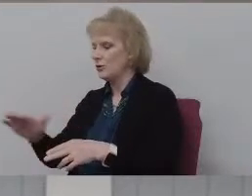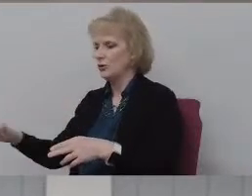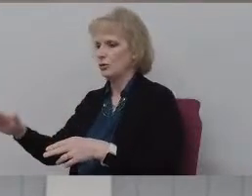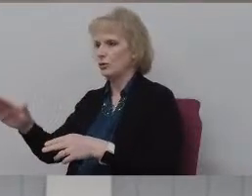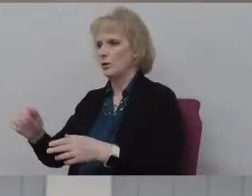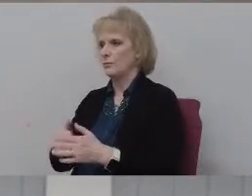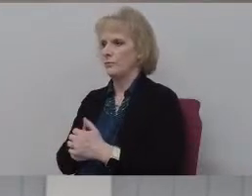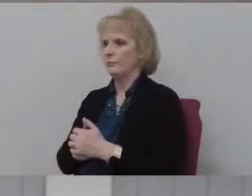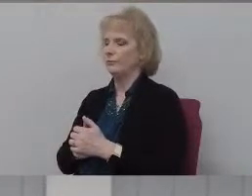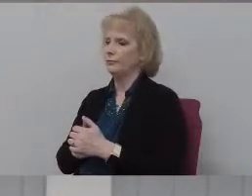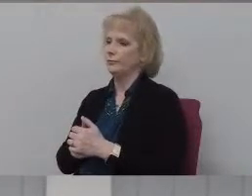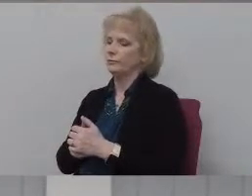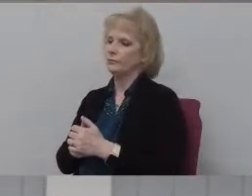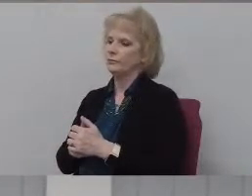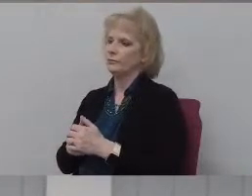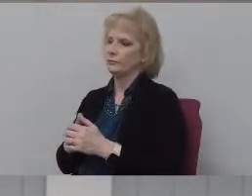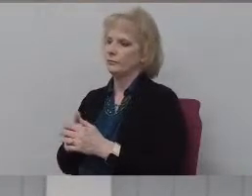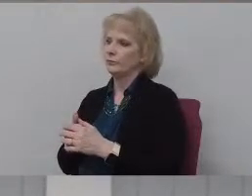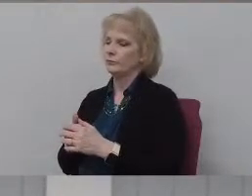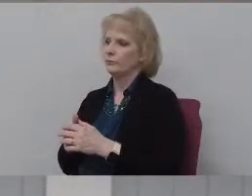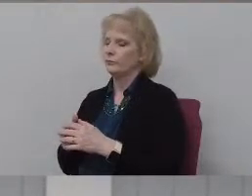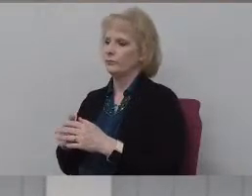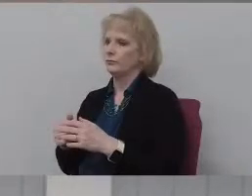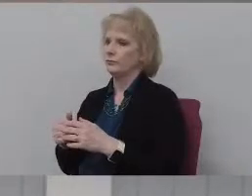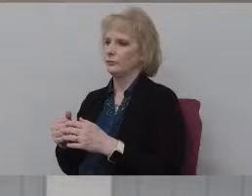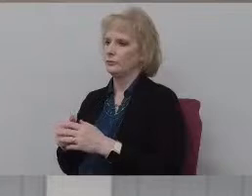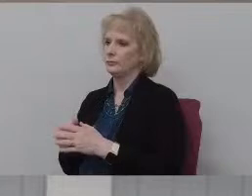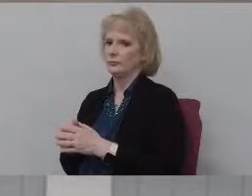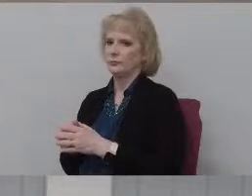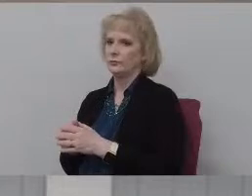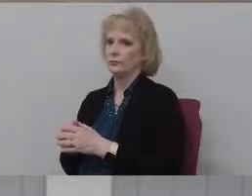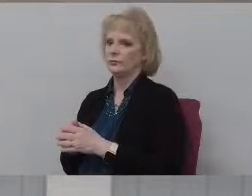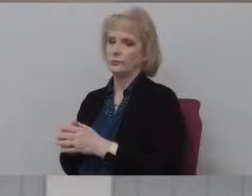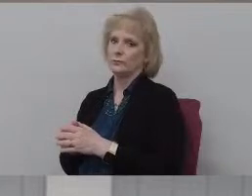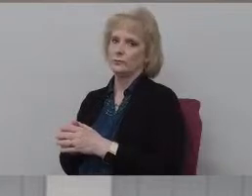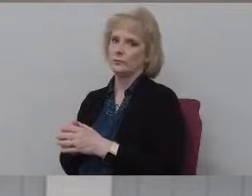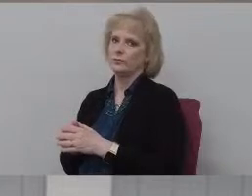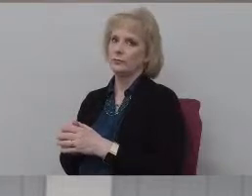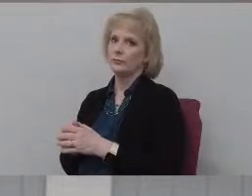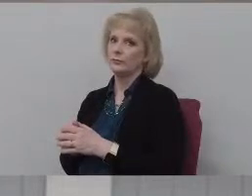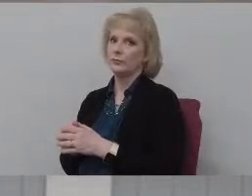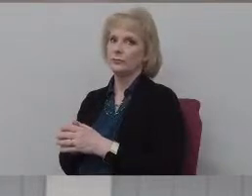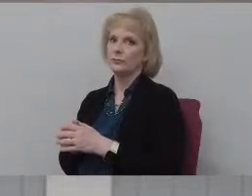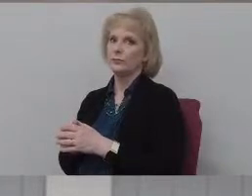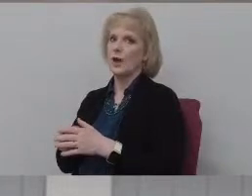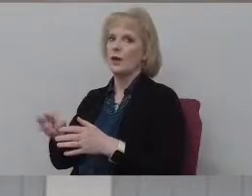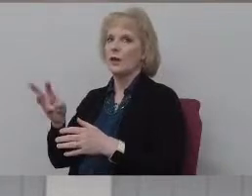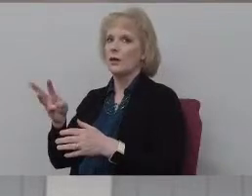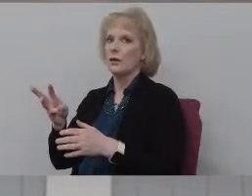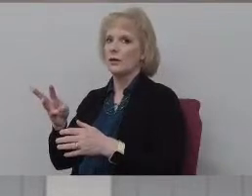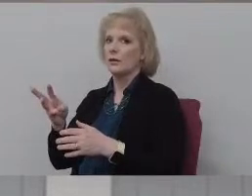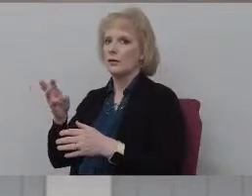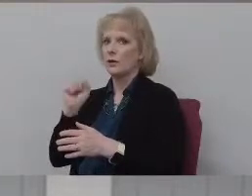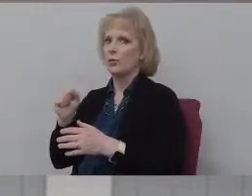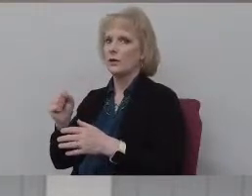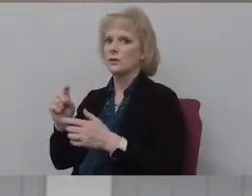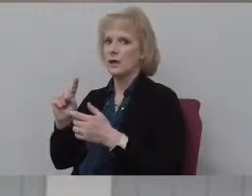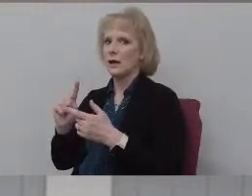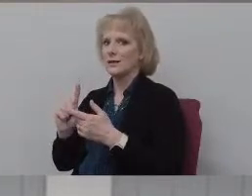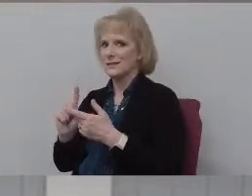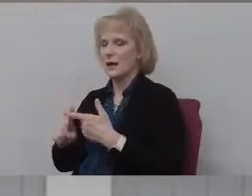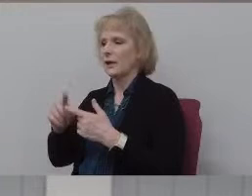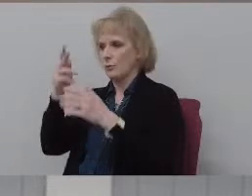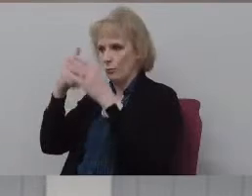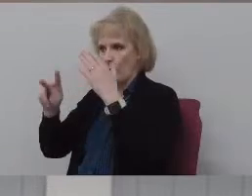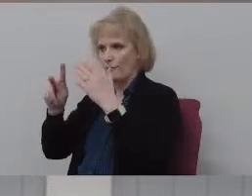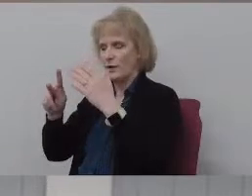as I said, not from Solomon, but from Solomon's son, brother, Nathan. And there was a second prophet, I said this, there was a